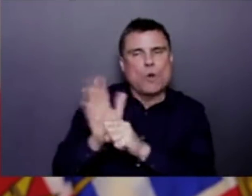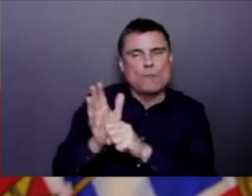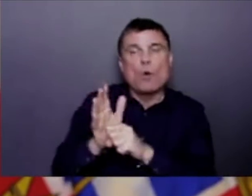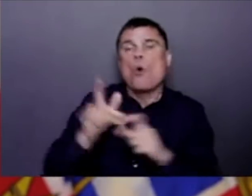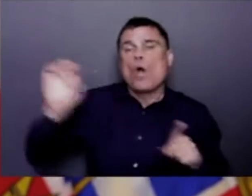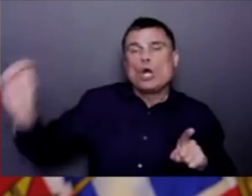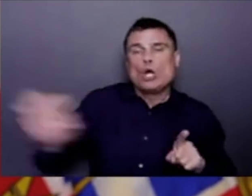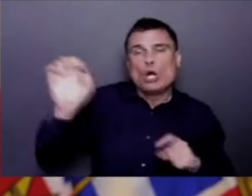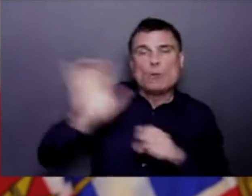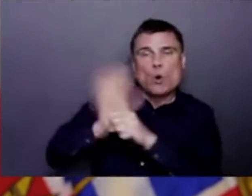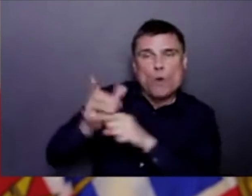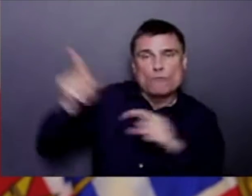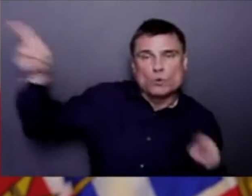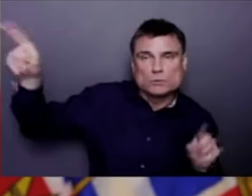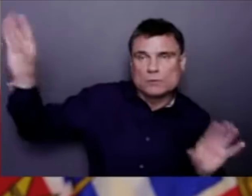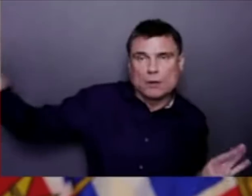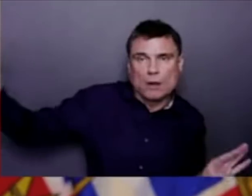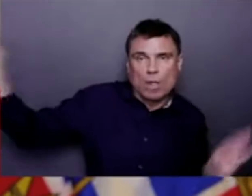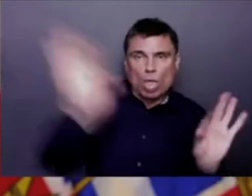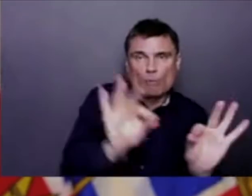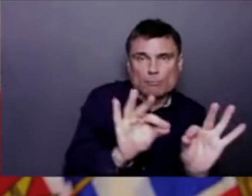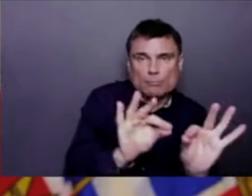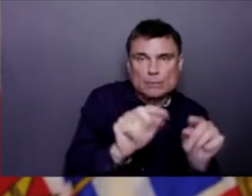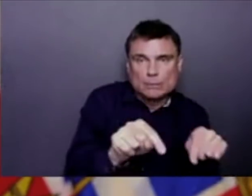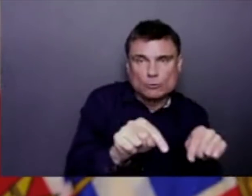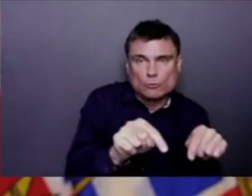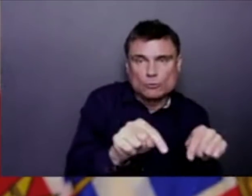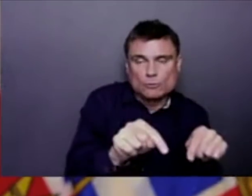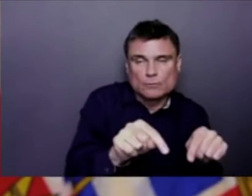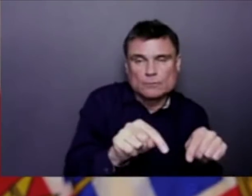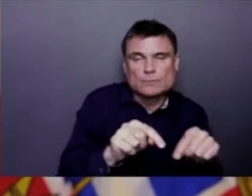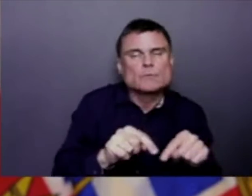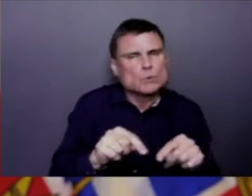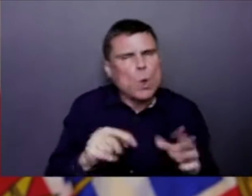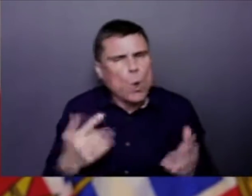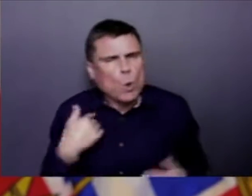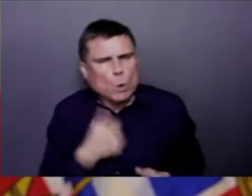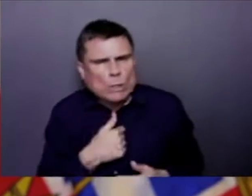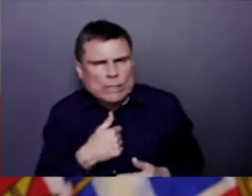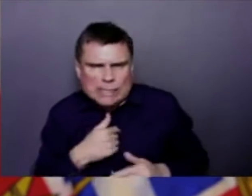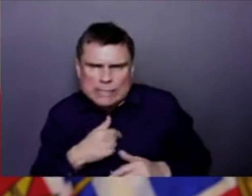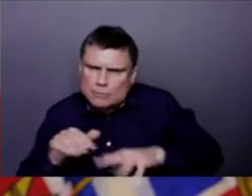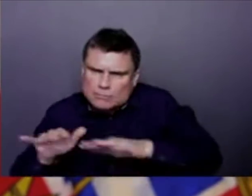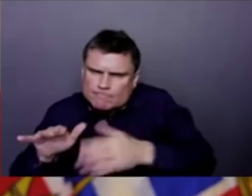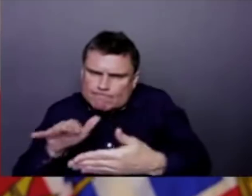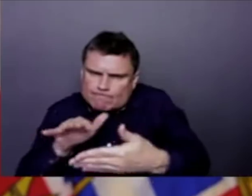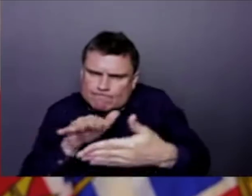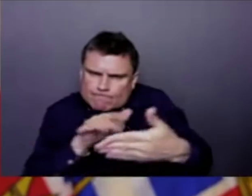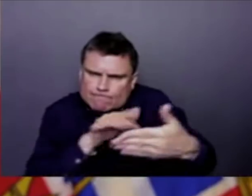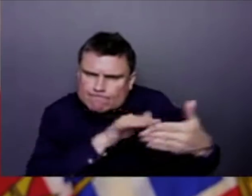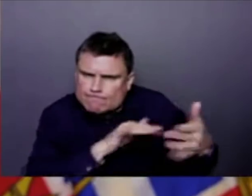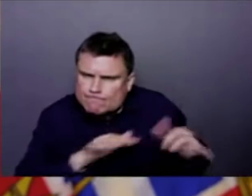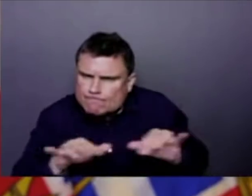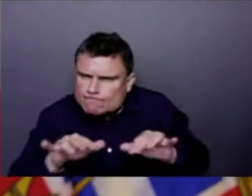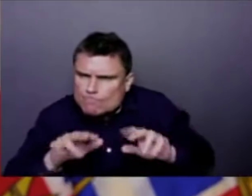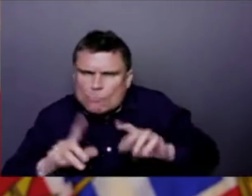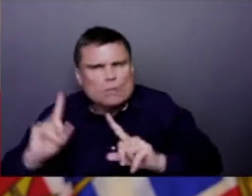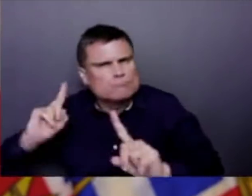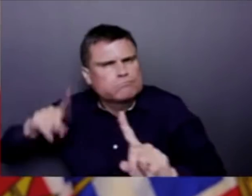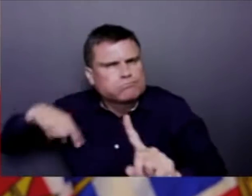when it was published on this Gene Bank website, so that we understood exactly where the variants